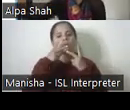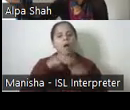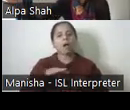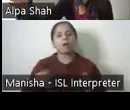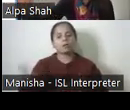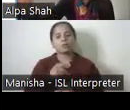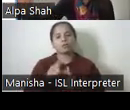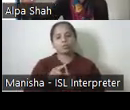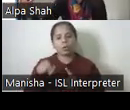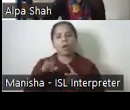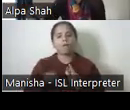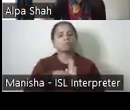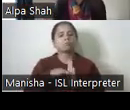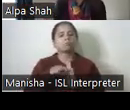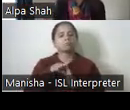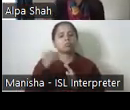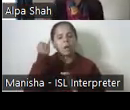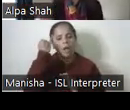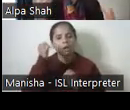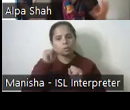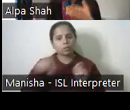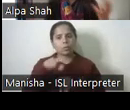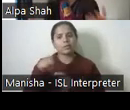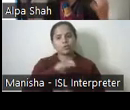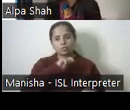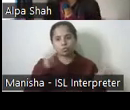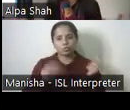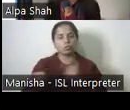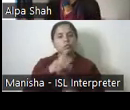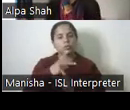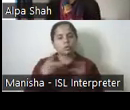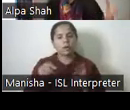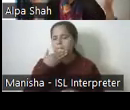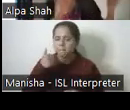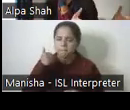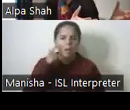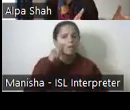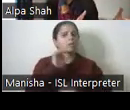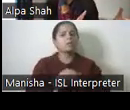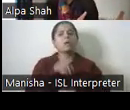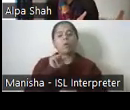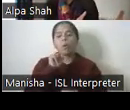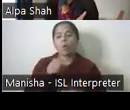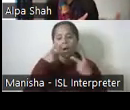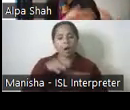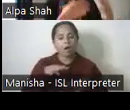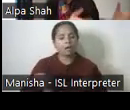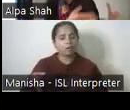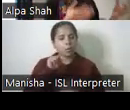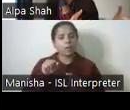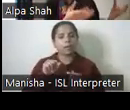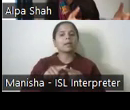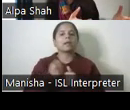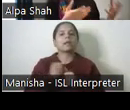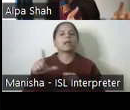have had a stagist teleology of revolutionary strategy, which has really missed recognizing Adivasi egalitarian values